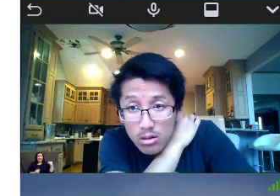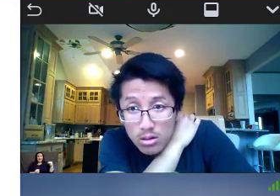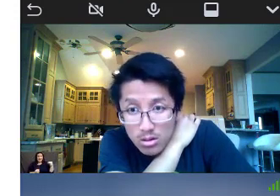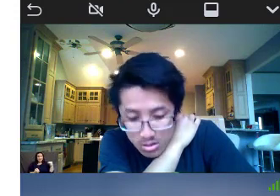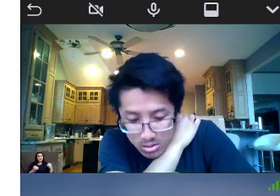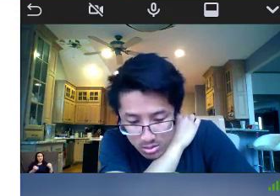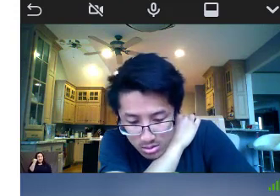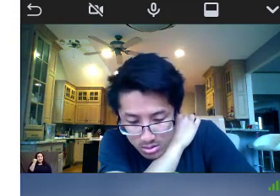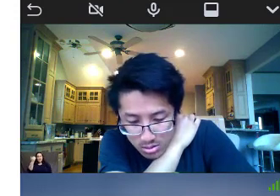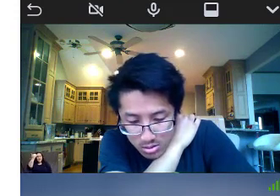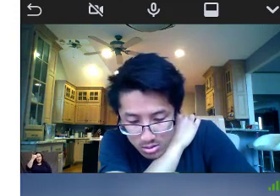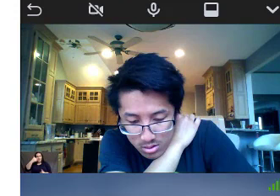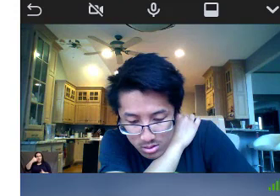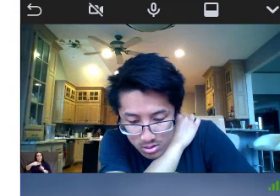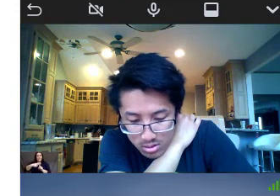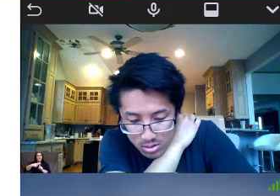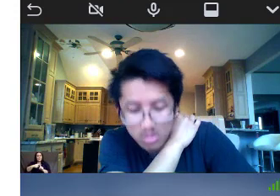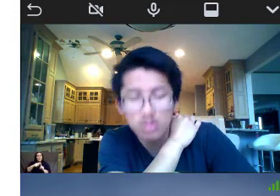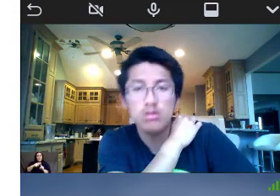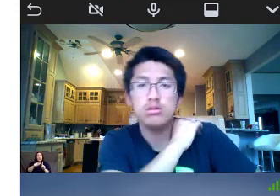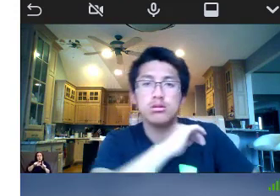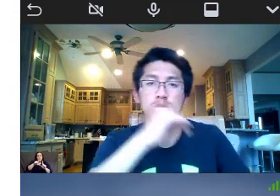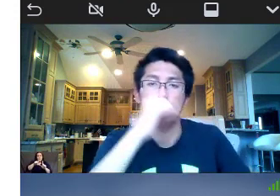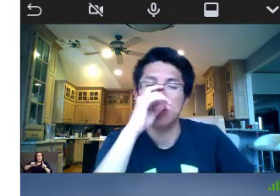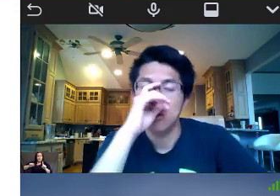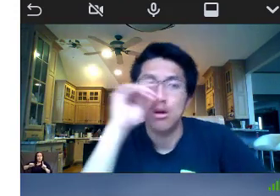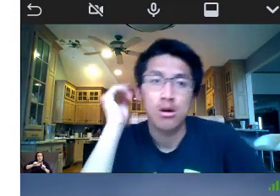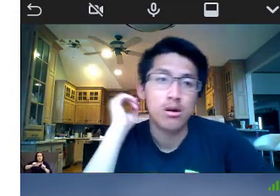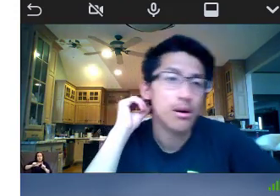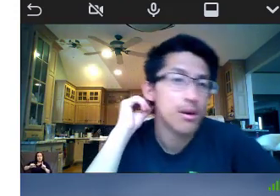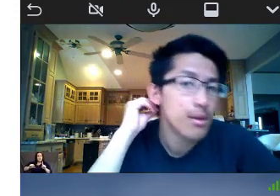it's actually fairly difficult to get this.